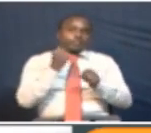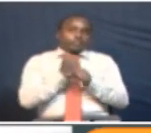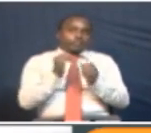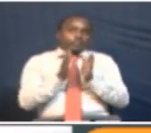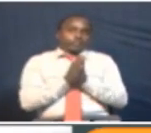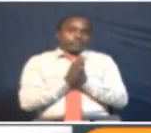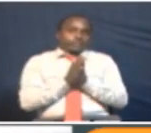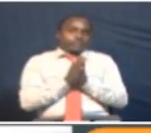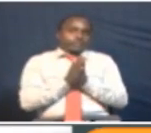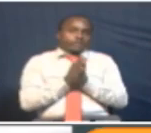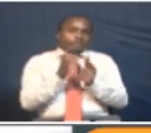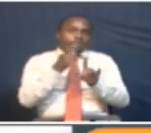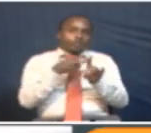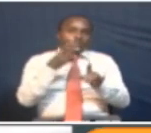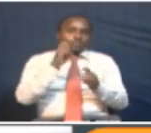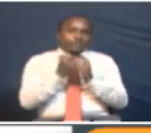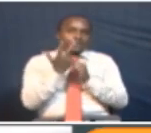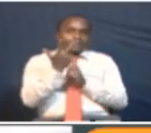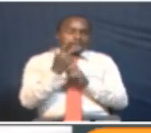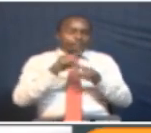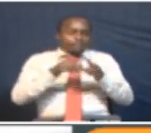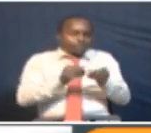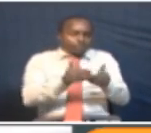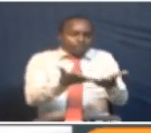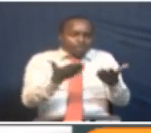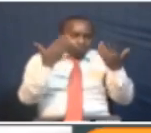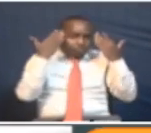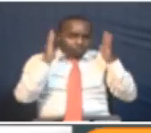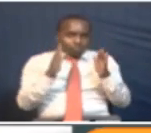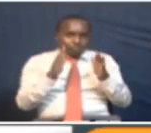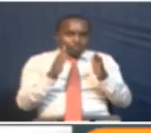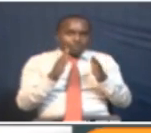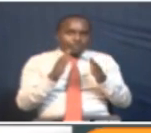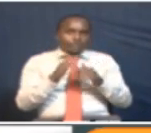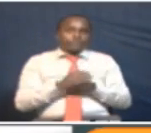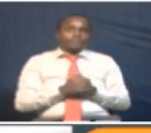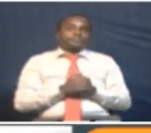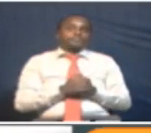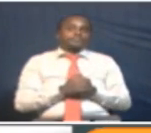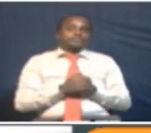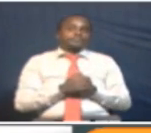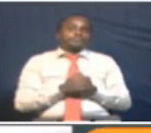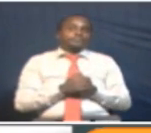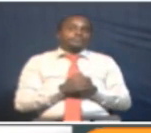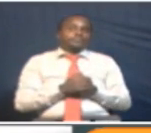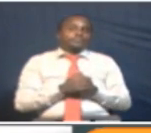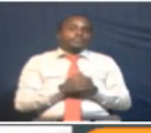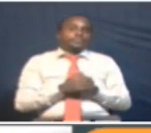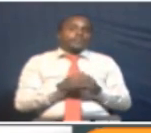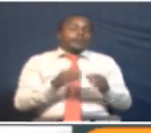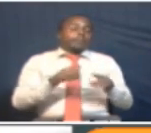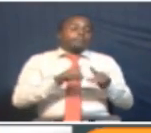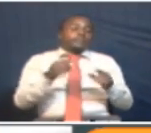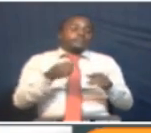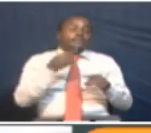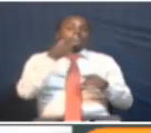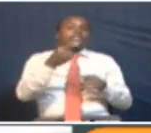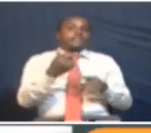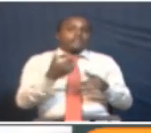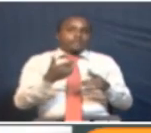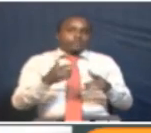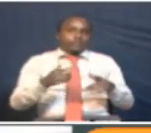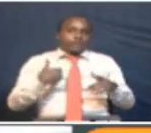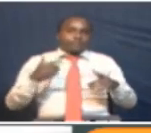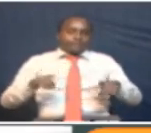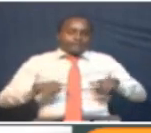didn't know how to handle it. But he released a bait. The bait, let's have a lifestyle